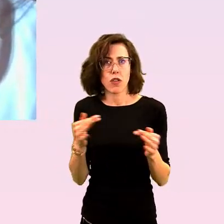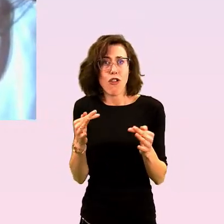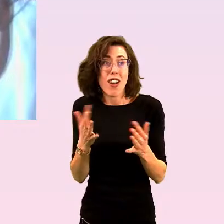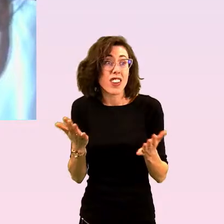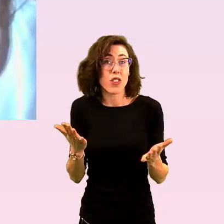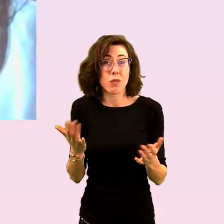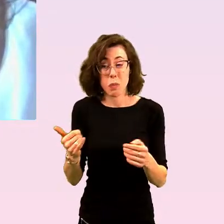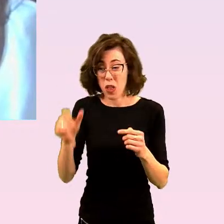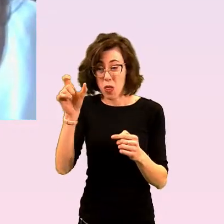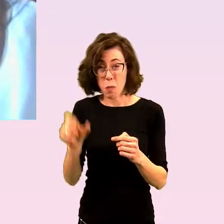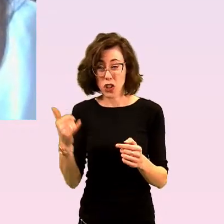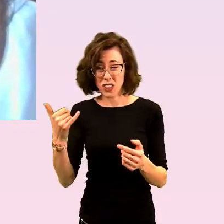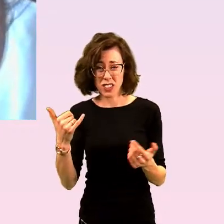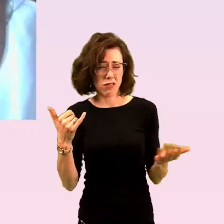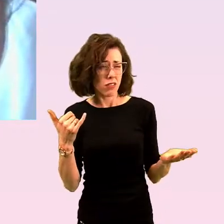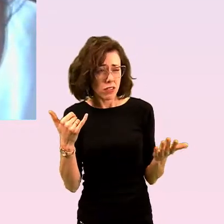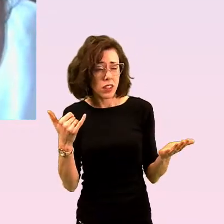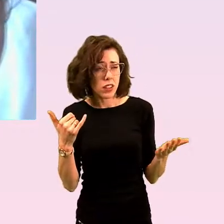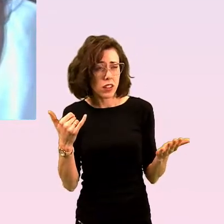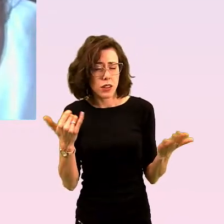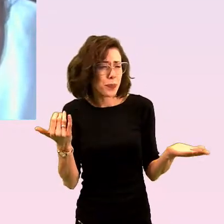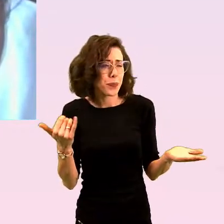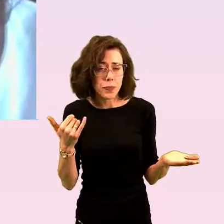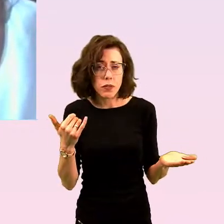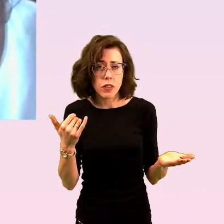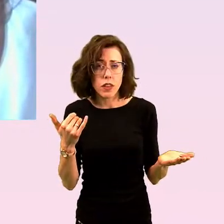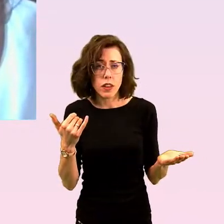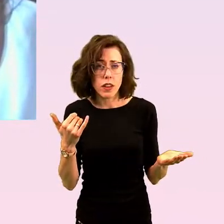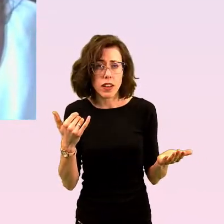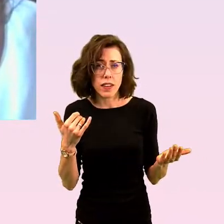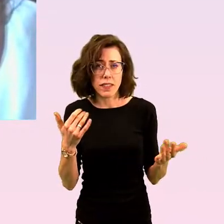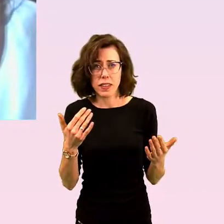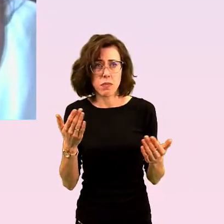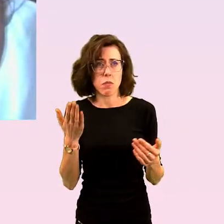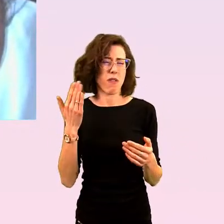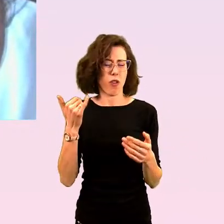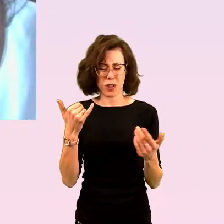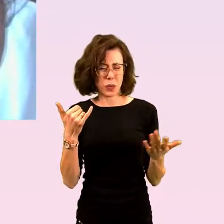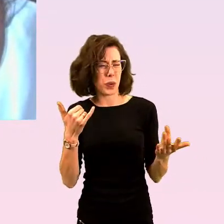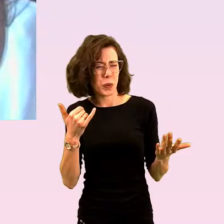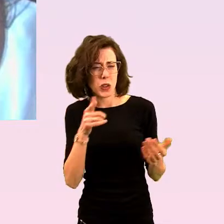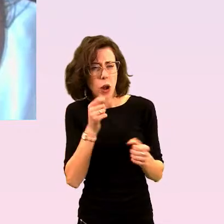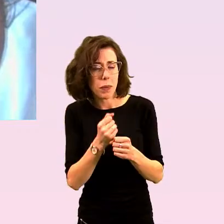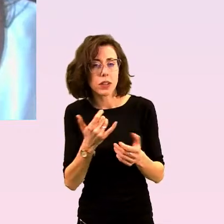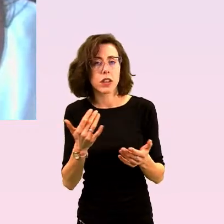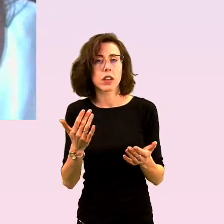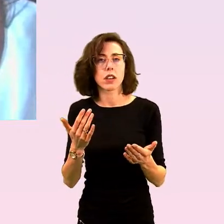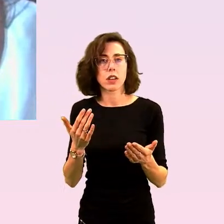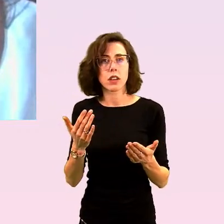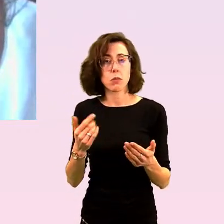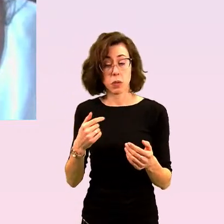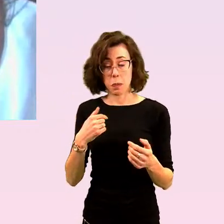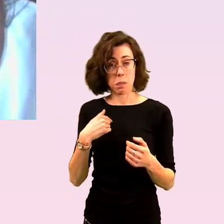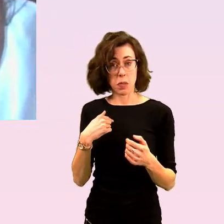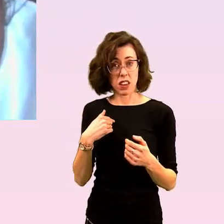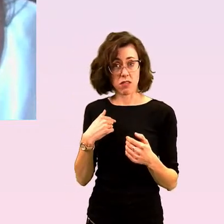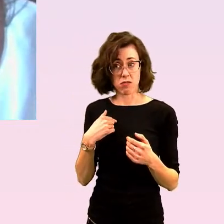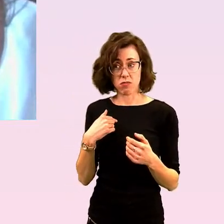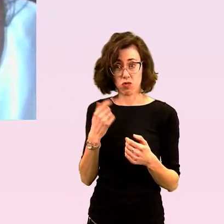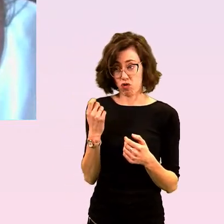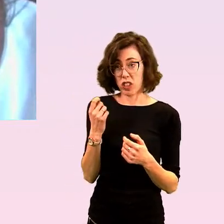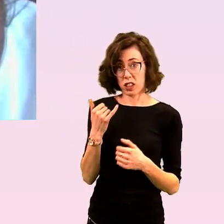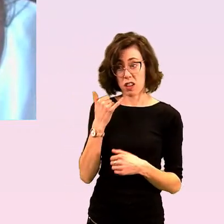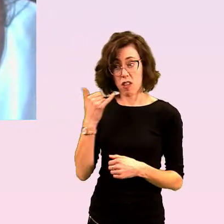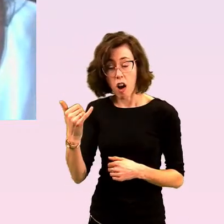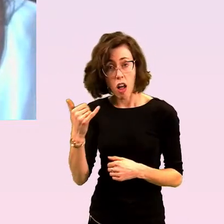not be sympathetic to what you're discussing because of what they may have been through in the past. And actually, the couple of calls I've made, they've been both